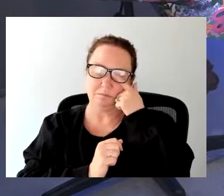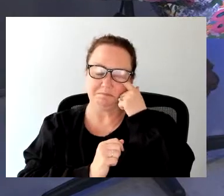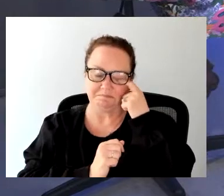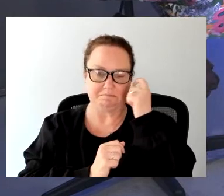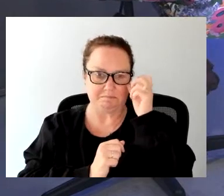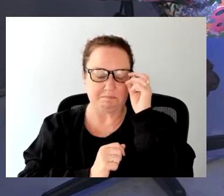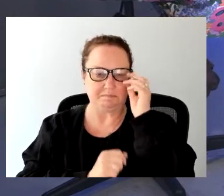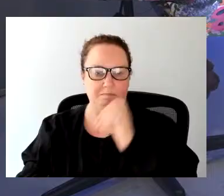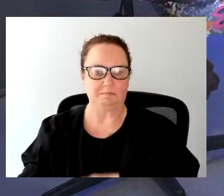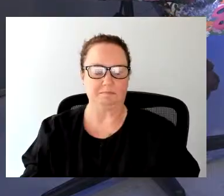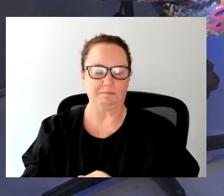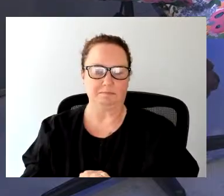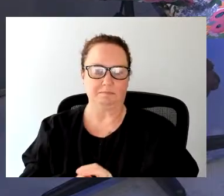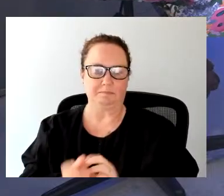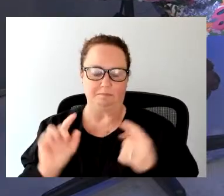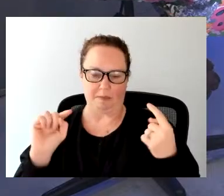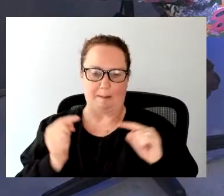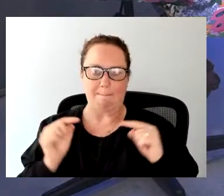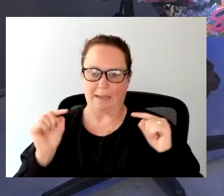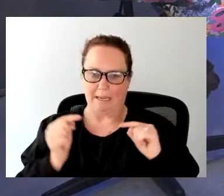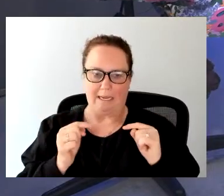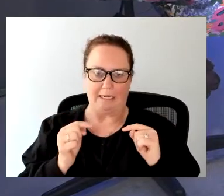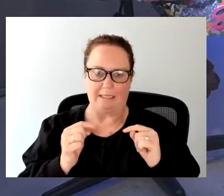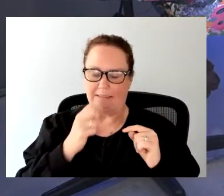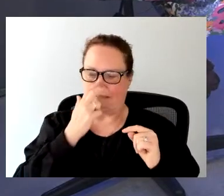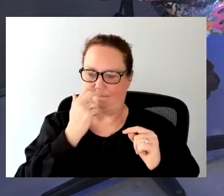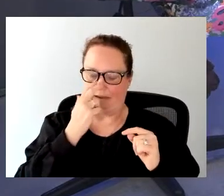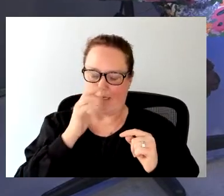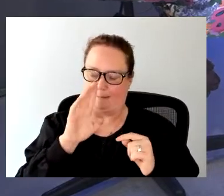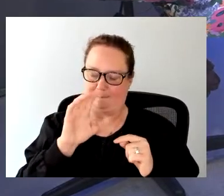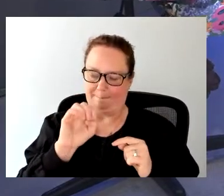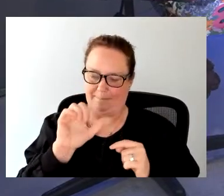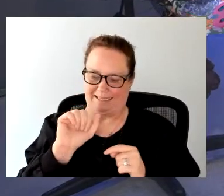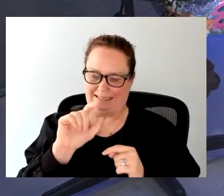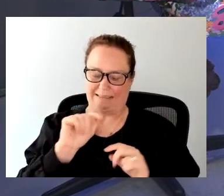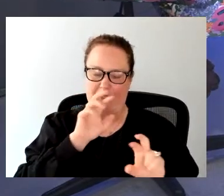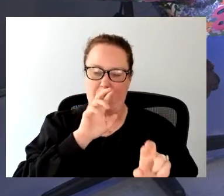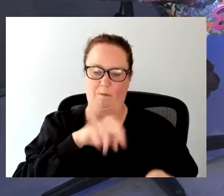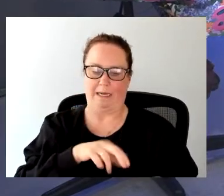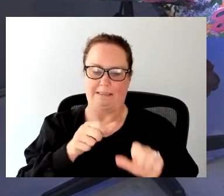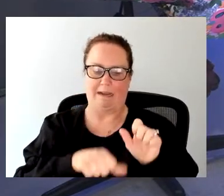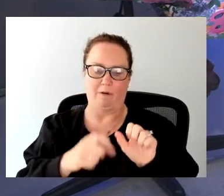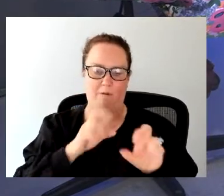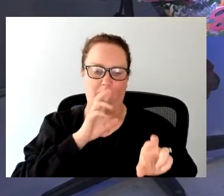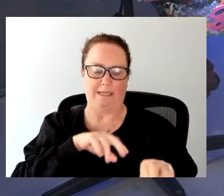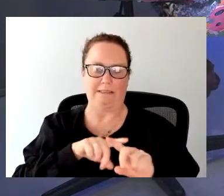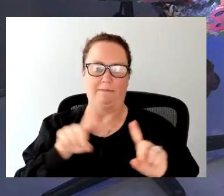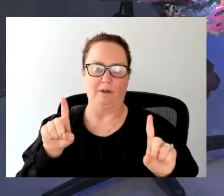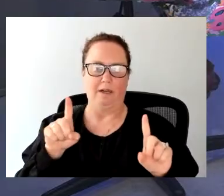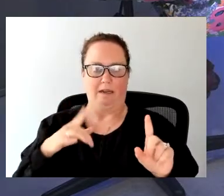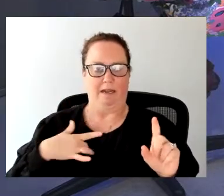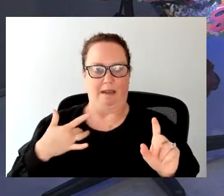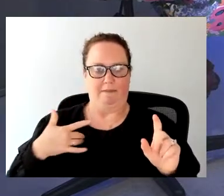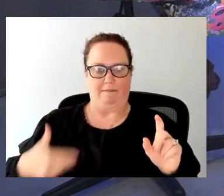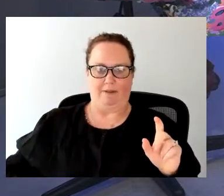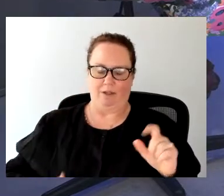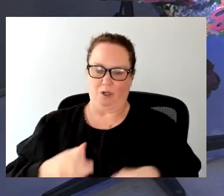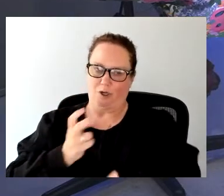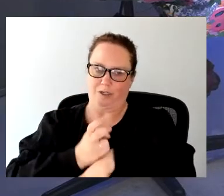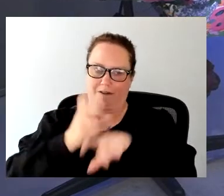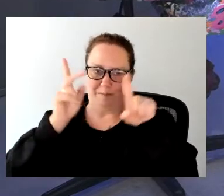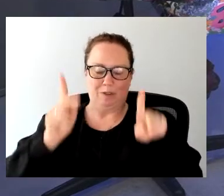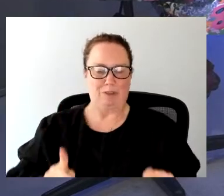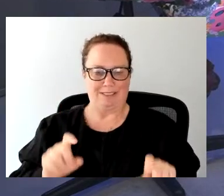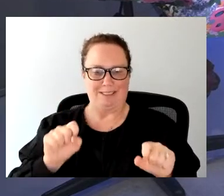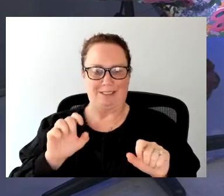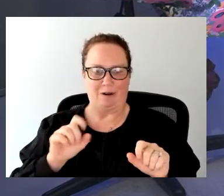Yeah, you're absolutely right. Pain it's a funny beast. Everybody reacts to it differently, and I have the feeling you're a pretty tough person, so I'm pretty